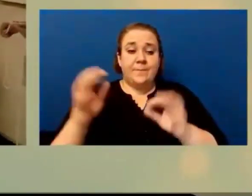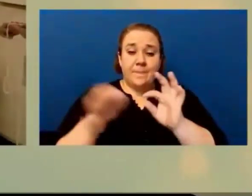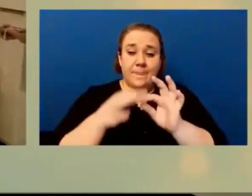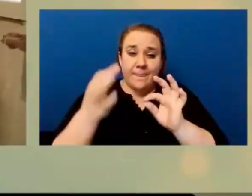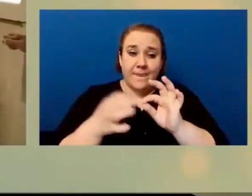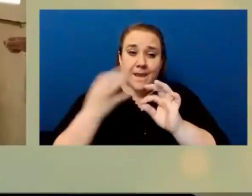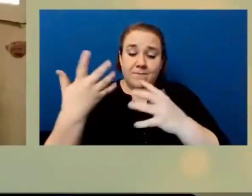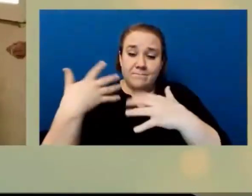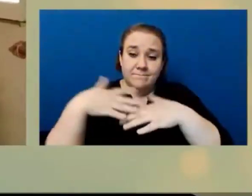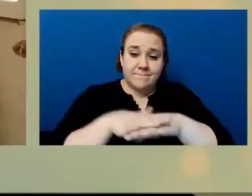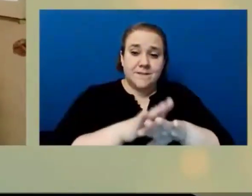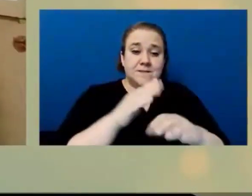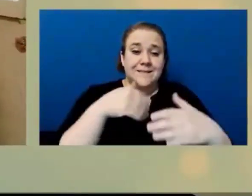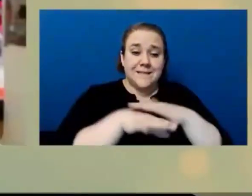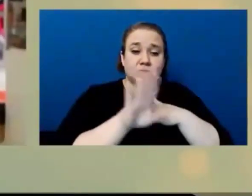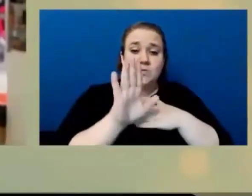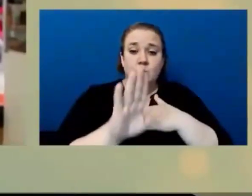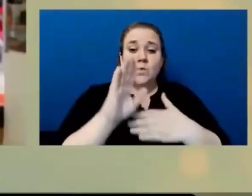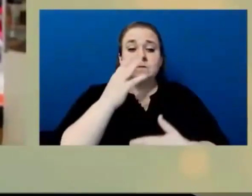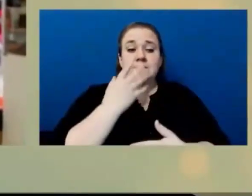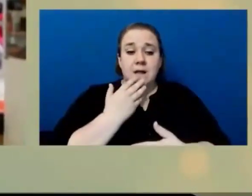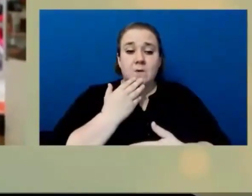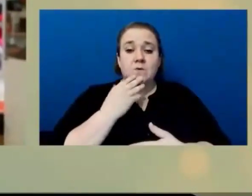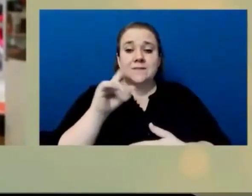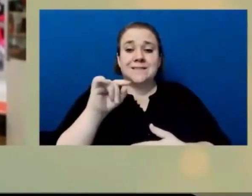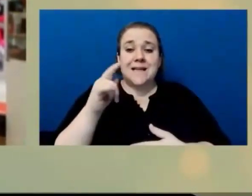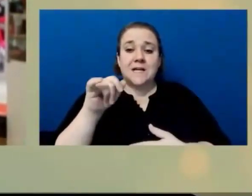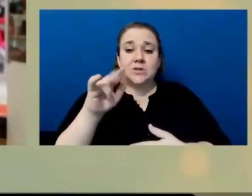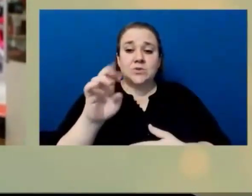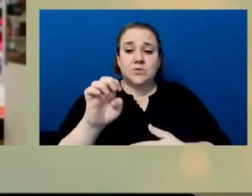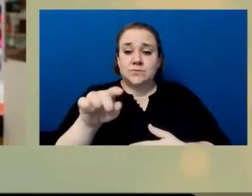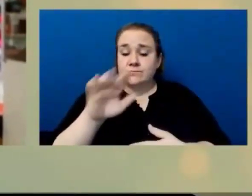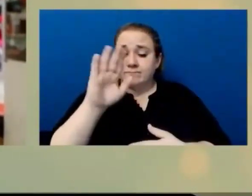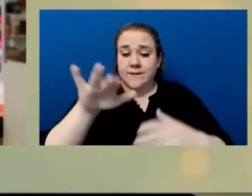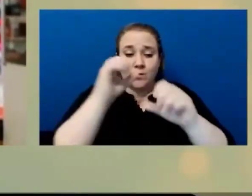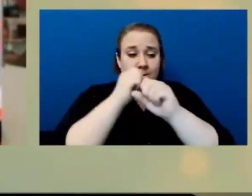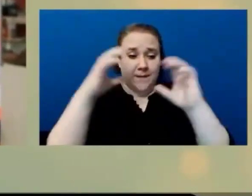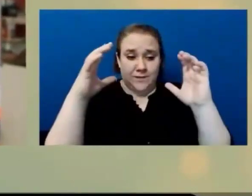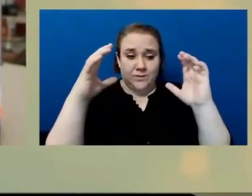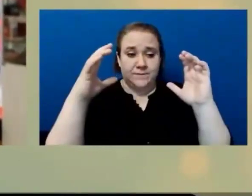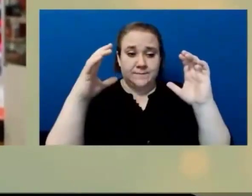weaving into yours in colors and textures you could never have imagined.